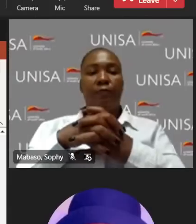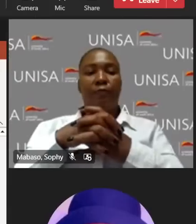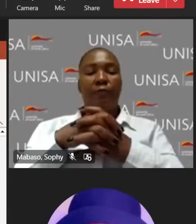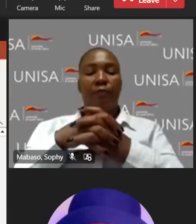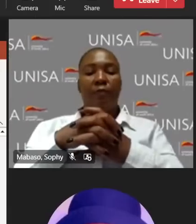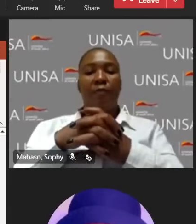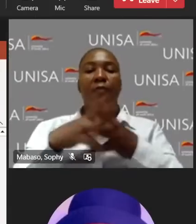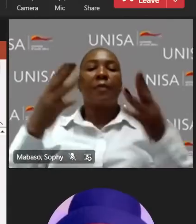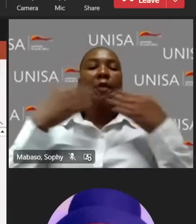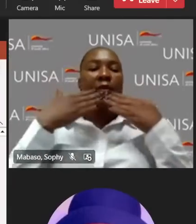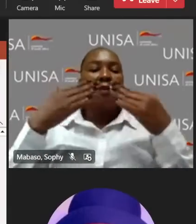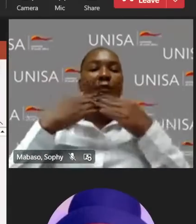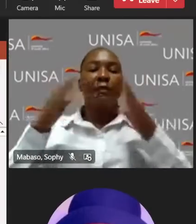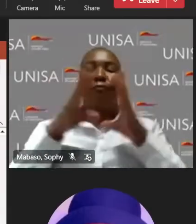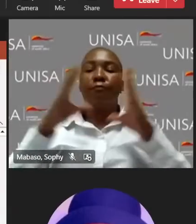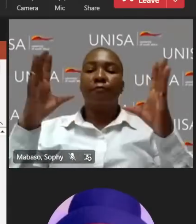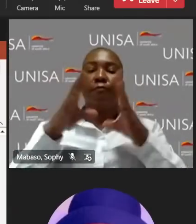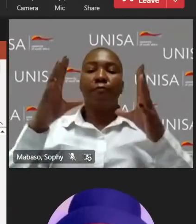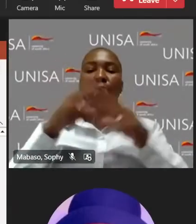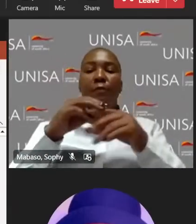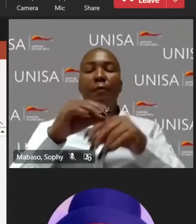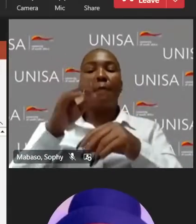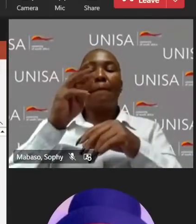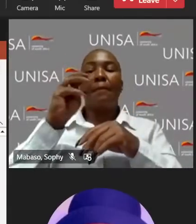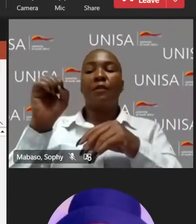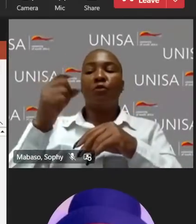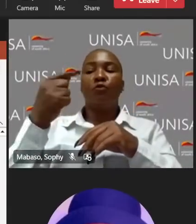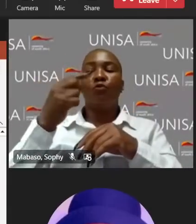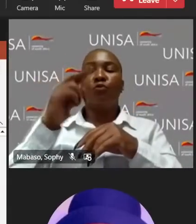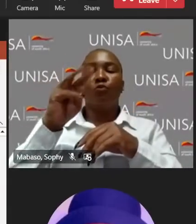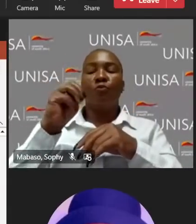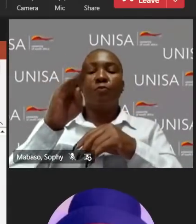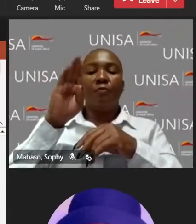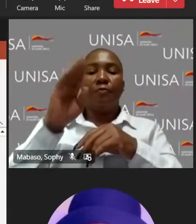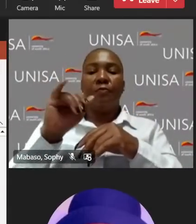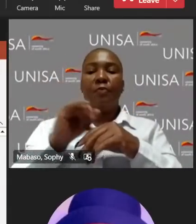Thank you. Thank you very much, Ms. Gumbi. Thank you very much for that.